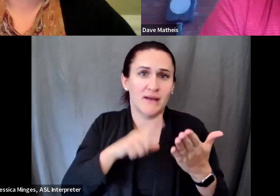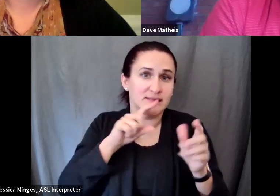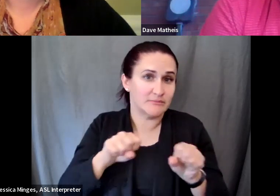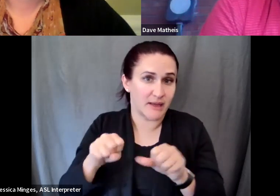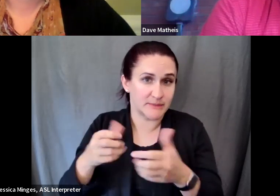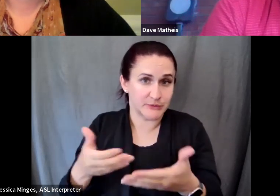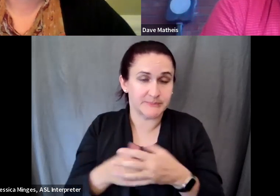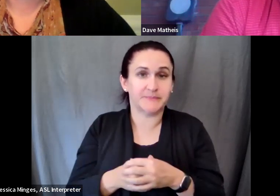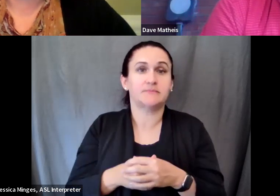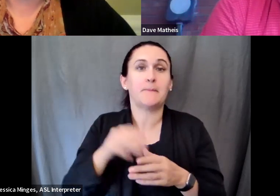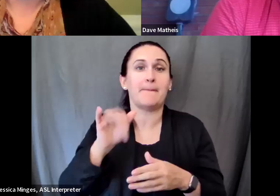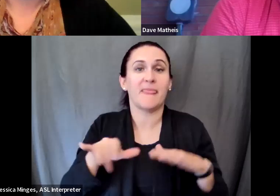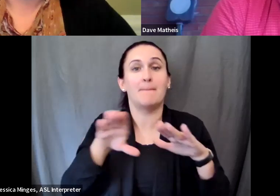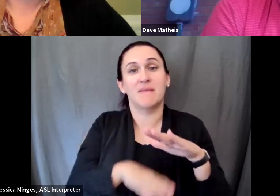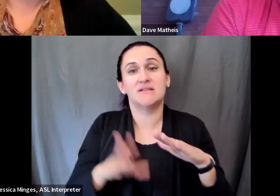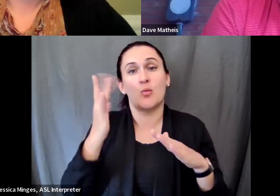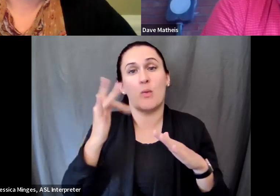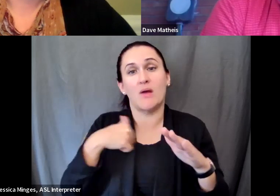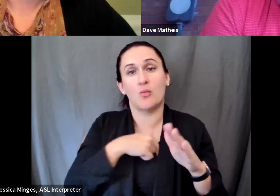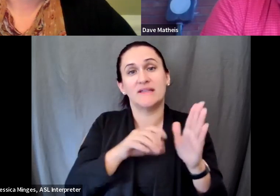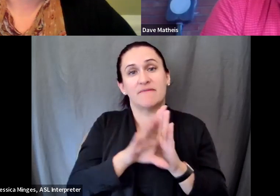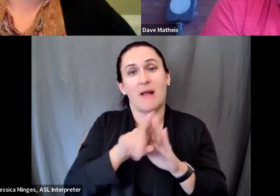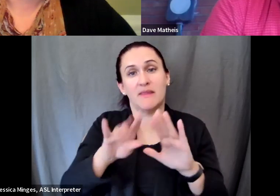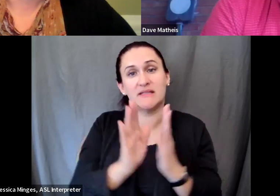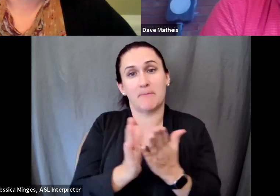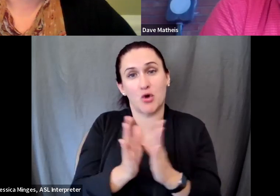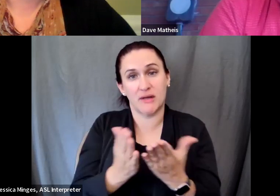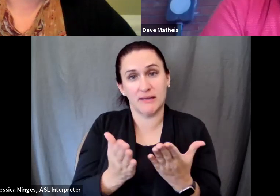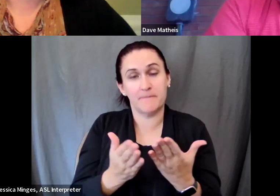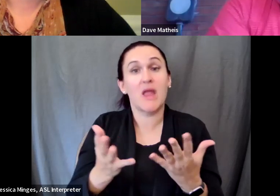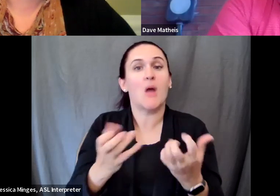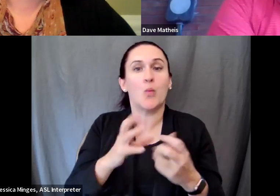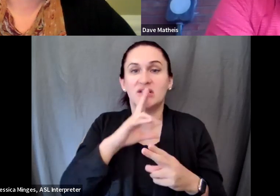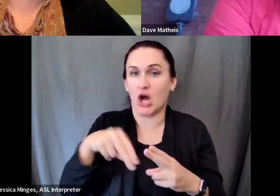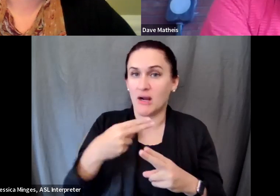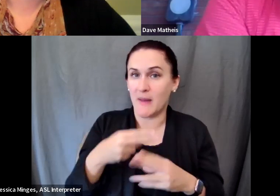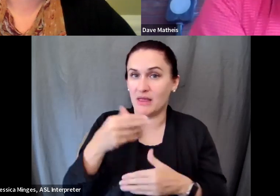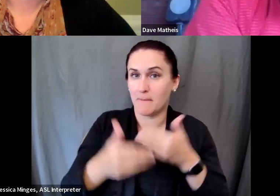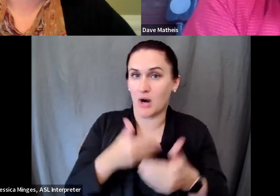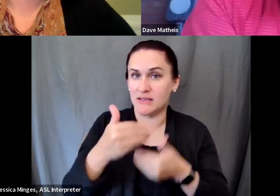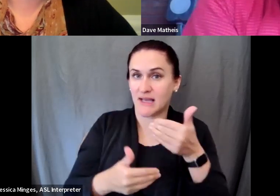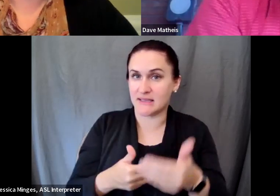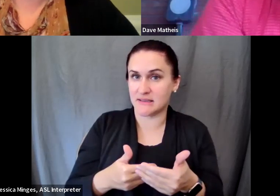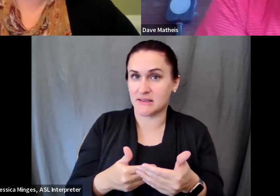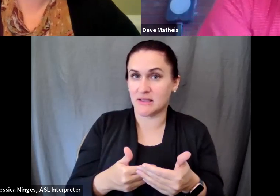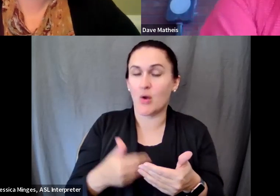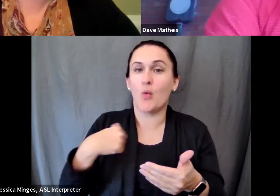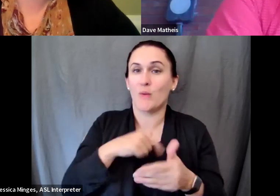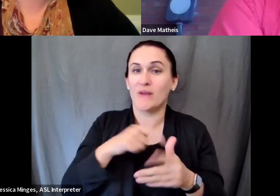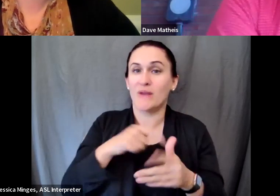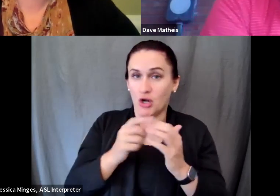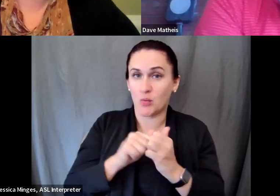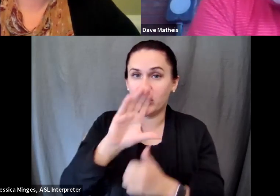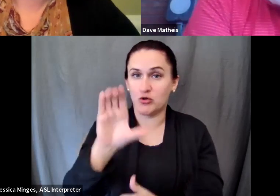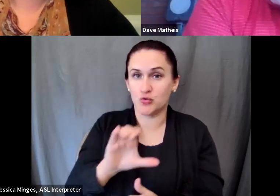that's basically why we put the book together. I want to talk a little bit about the process. We started with Zoom interviews. This